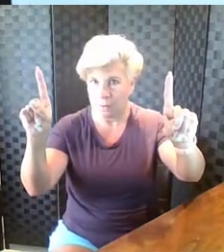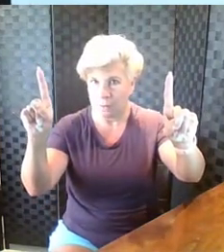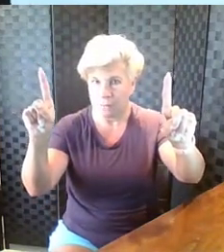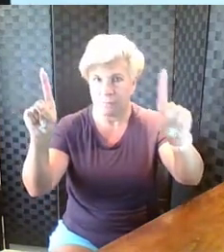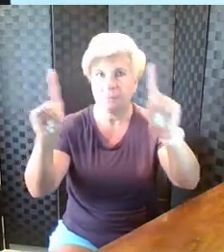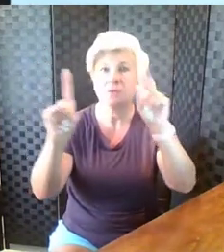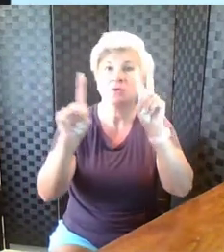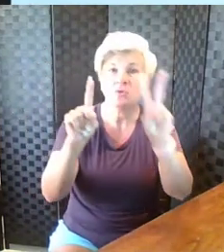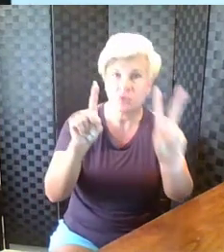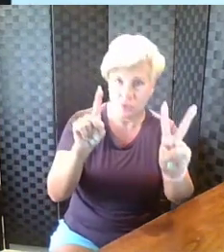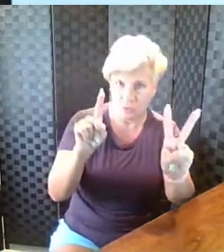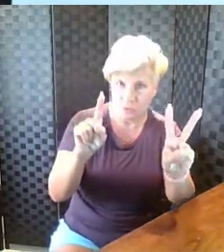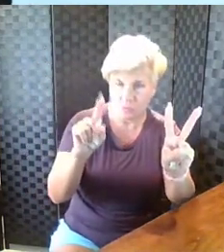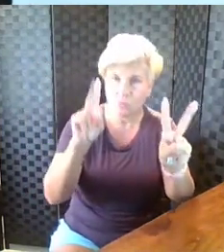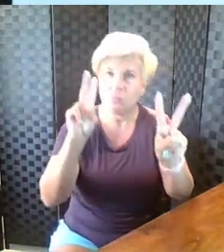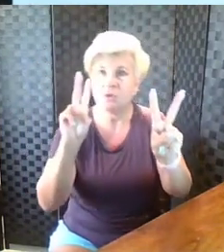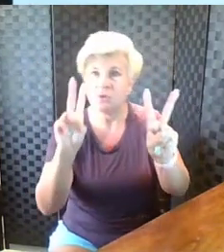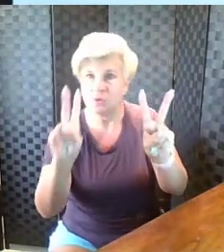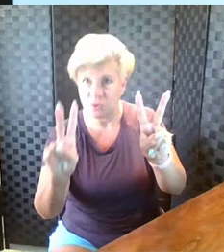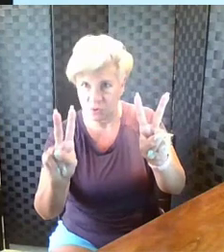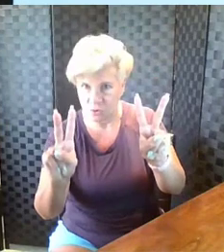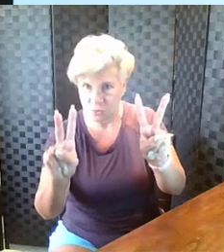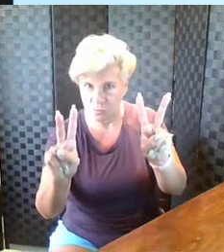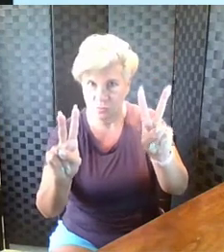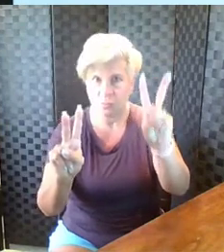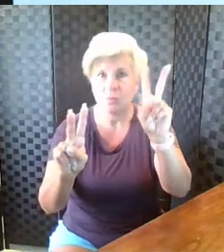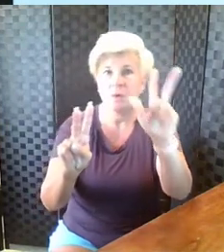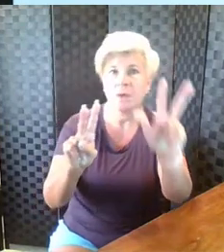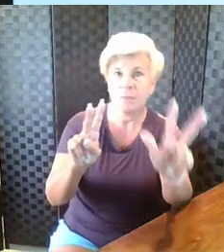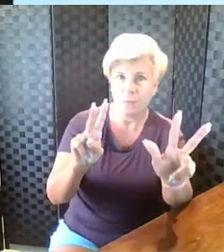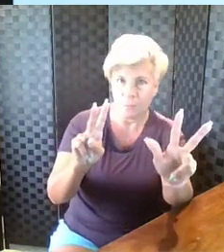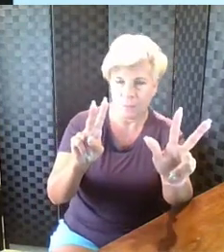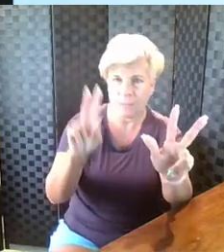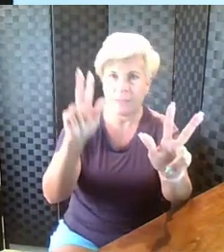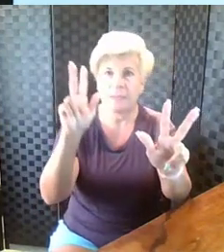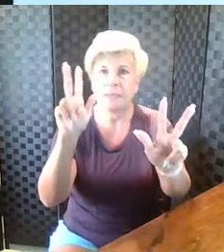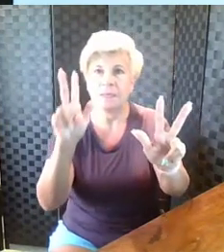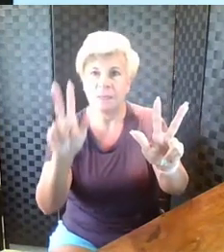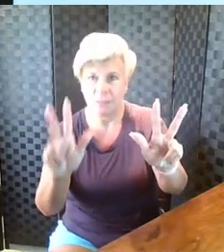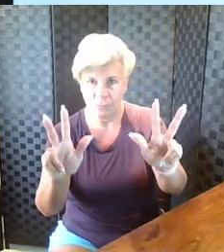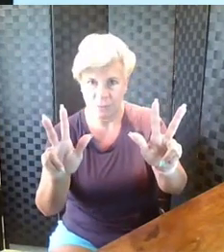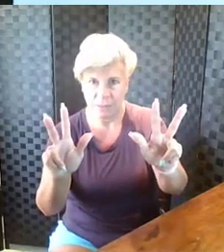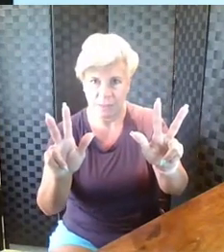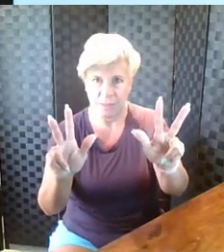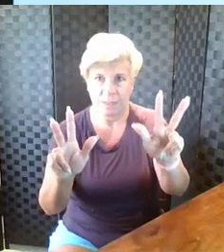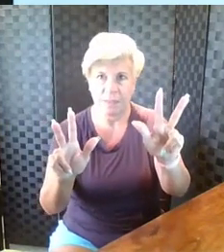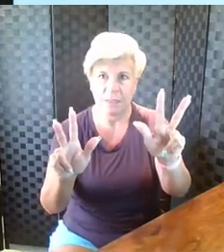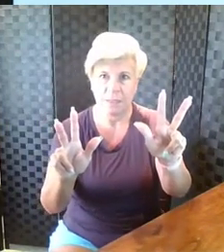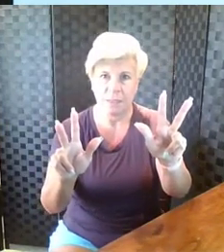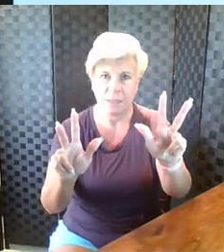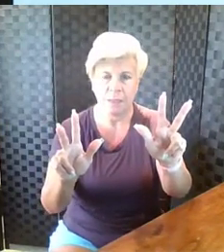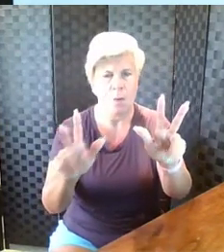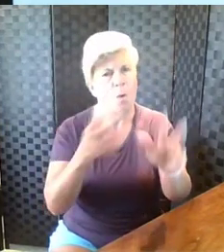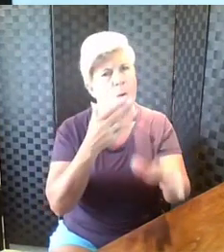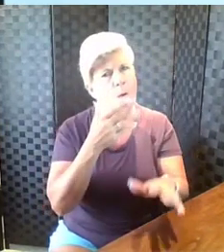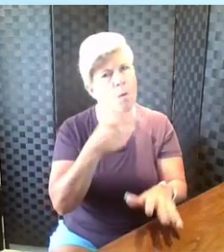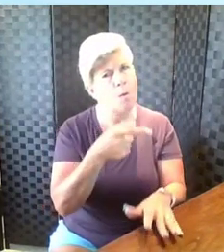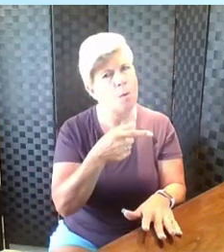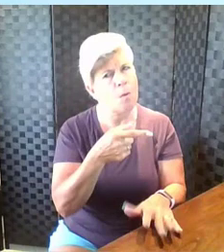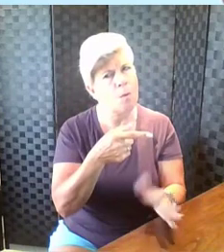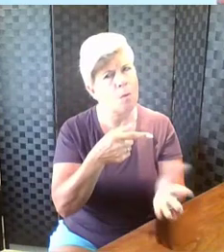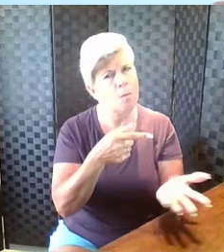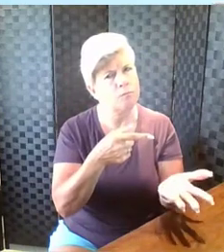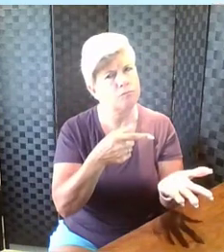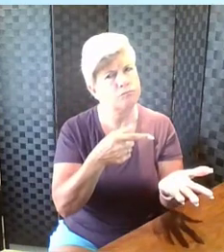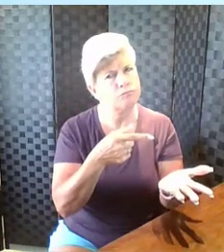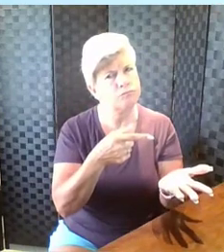1, 2, 2, 3, 3, and the same